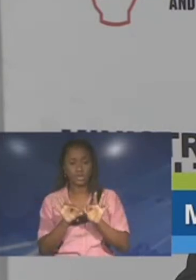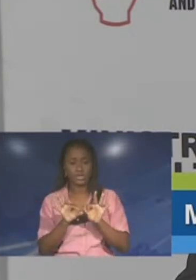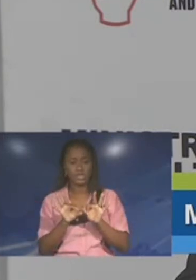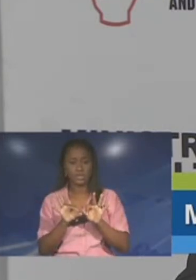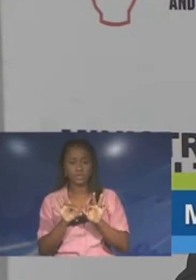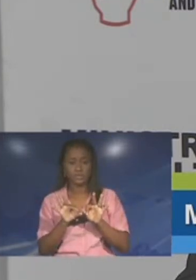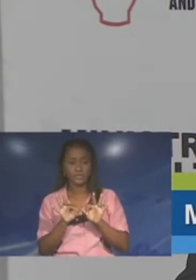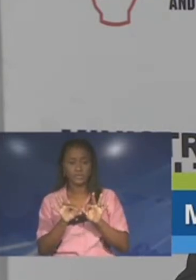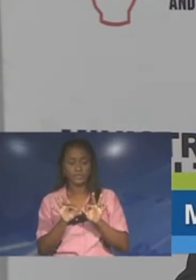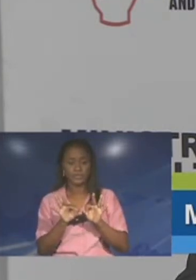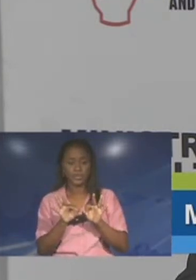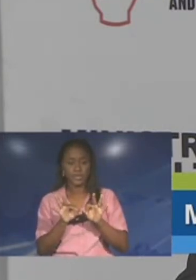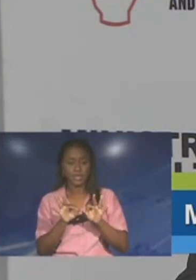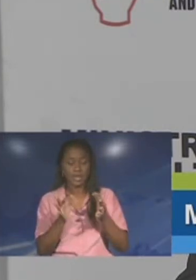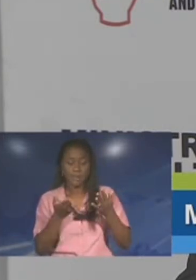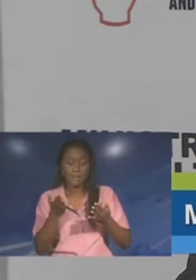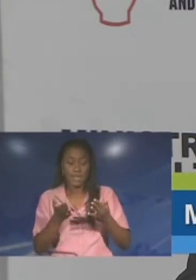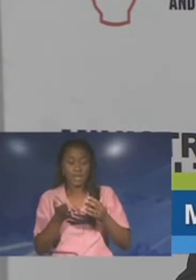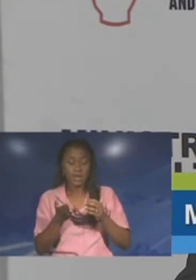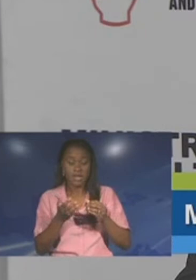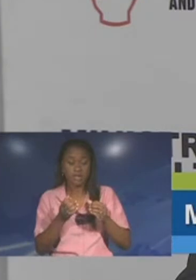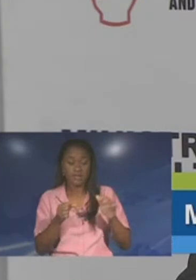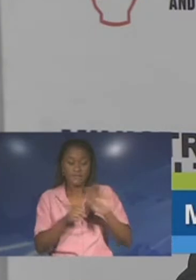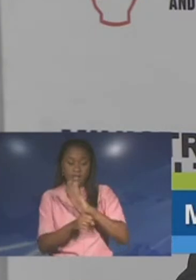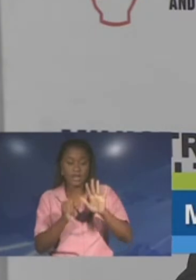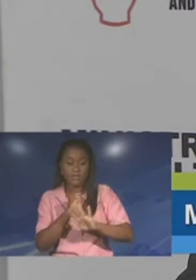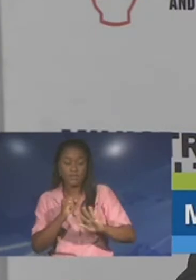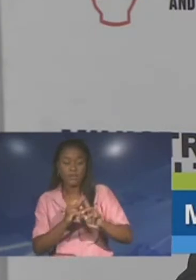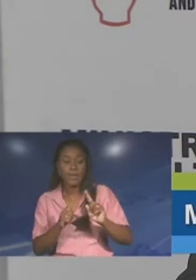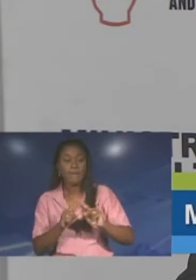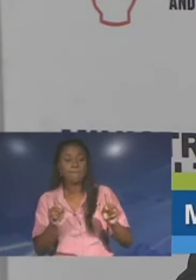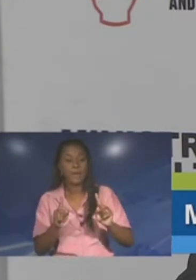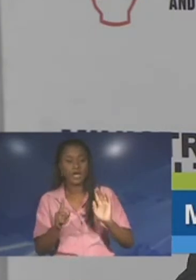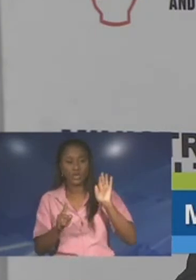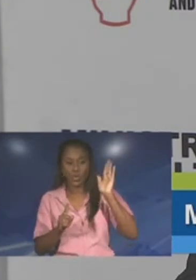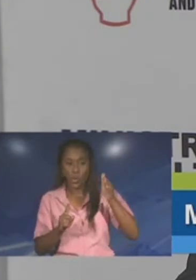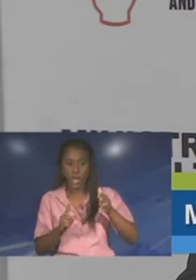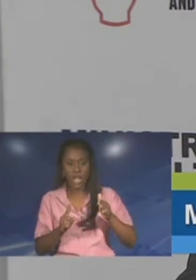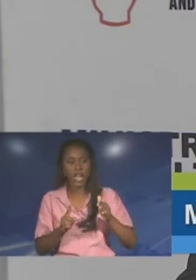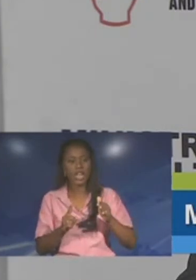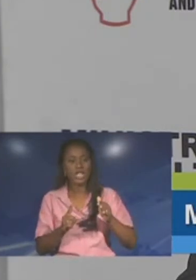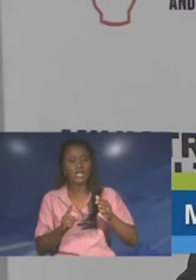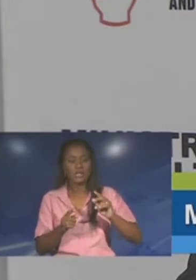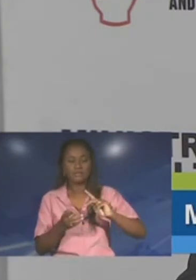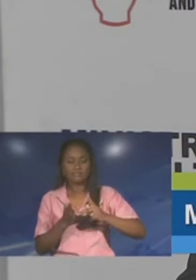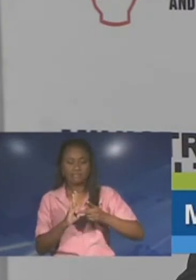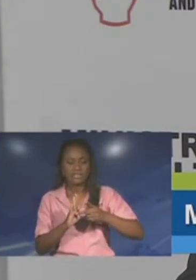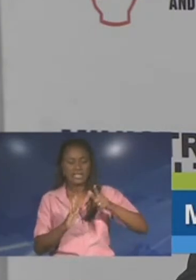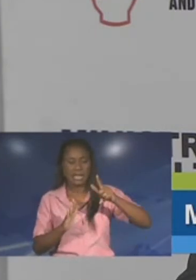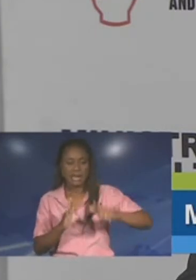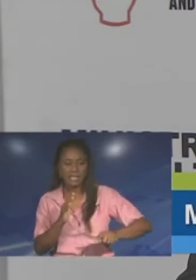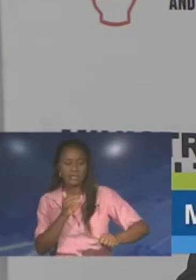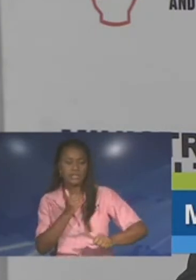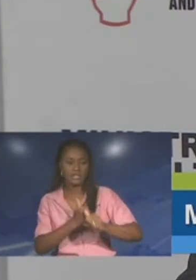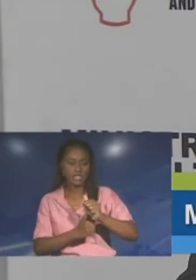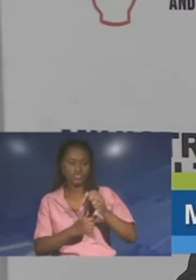not completely prevent infection, but certainly it will prevent severe disease outcomes in terms of morbidity and mortality related to it.